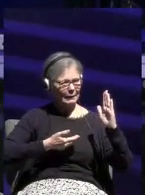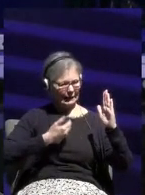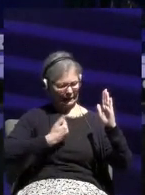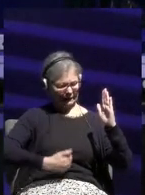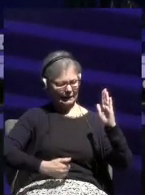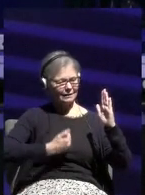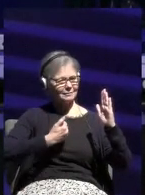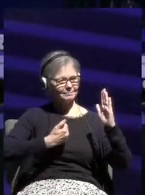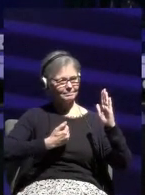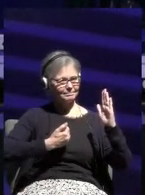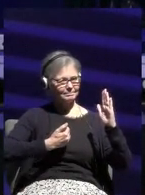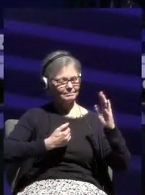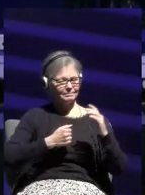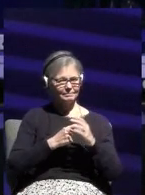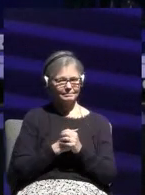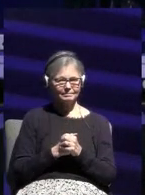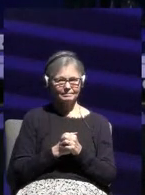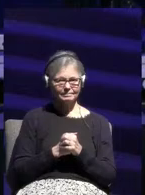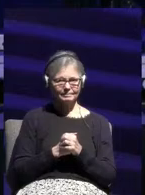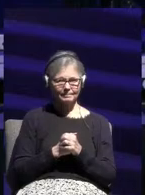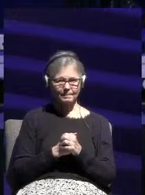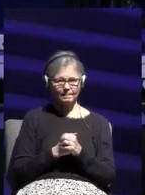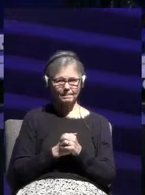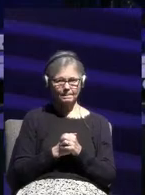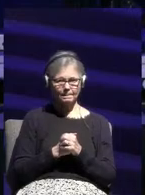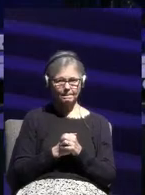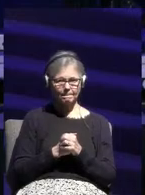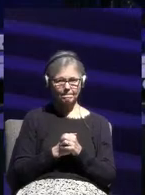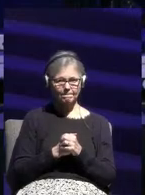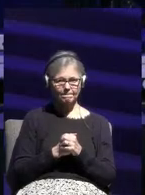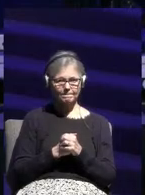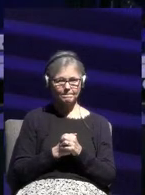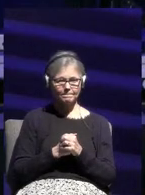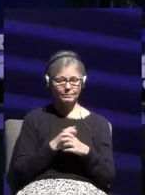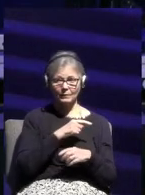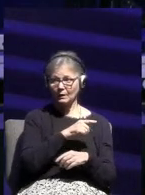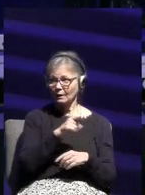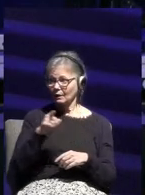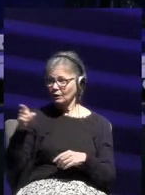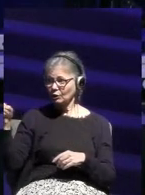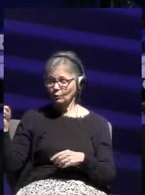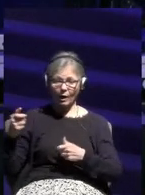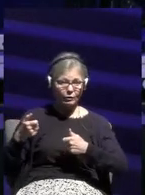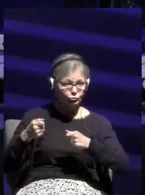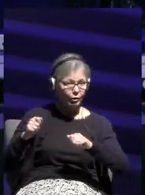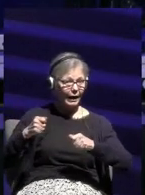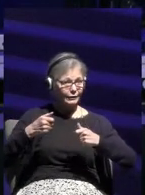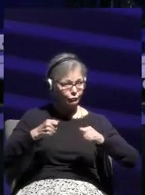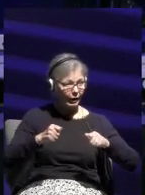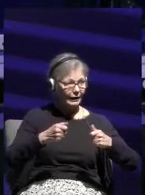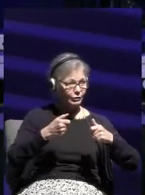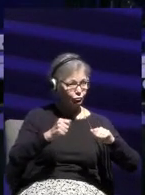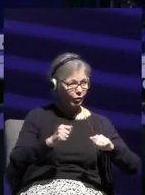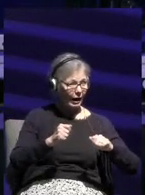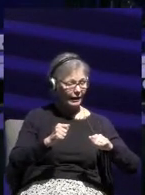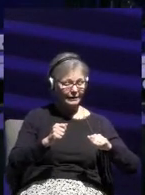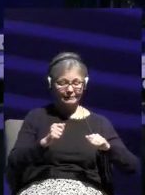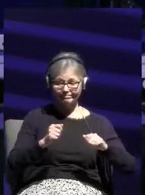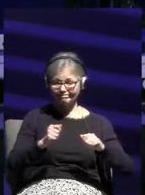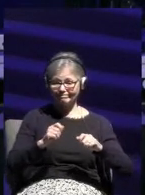across this room, at different aspects of our life, we have tried all those other things